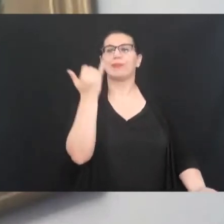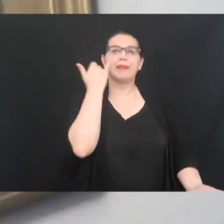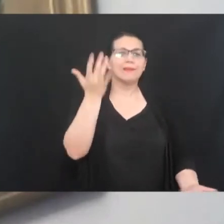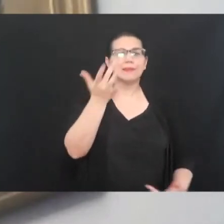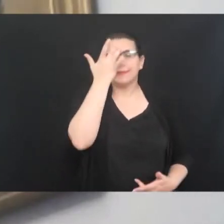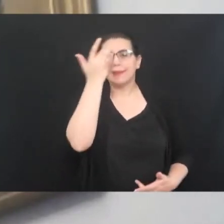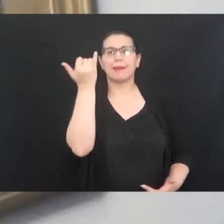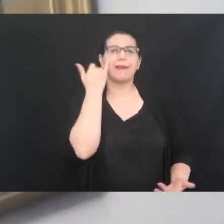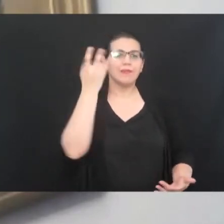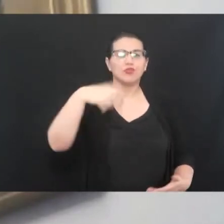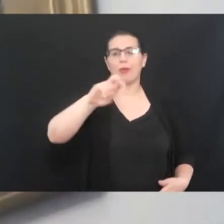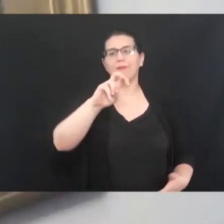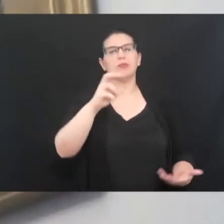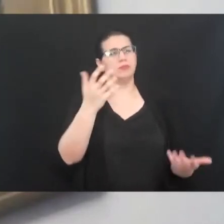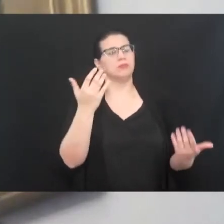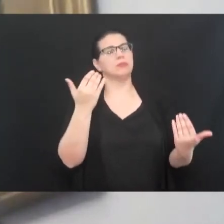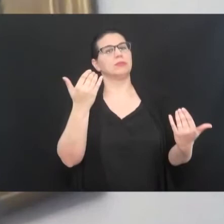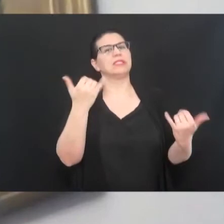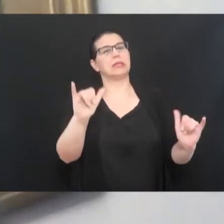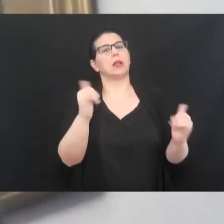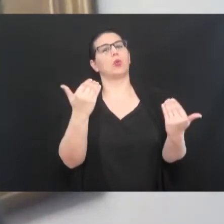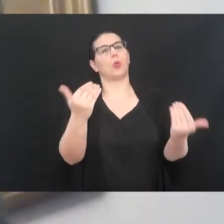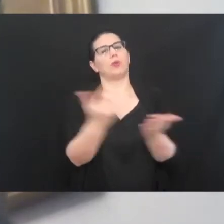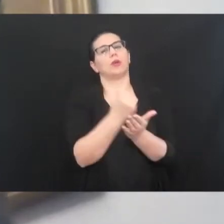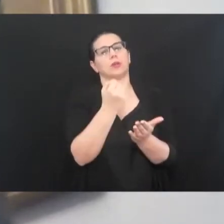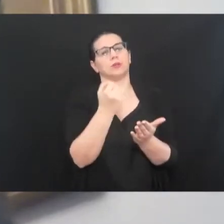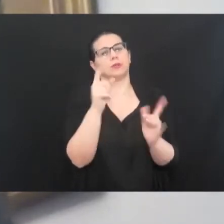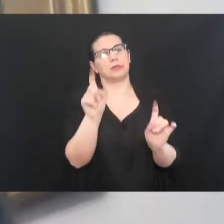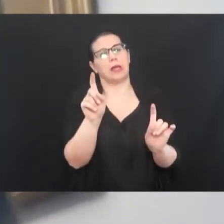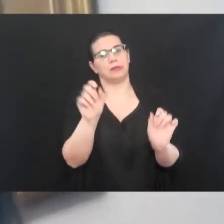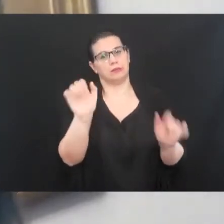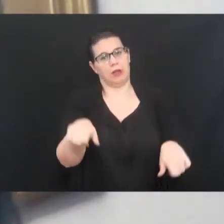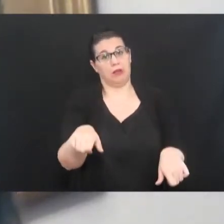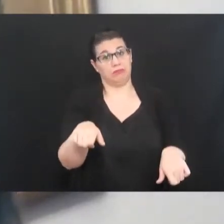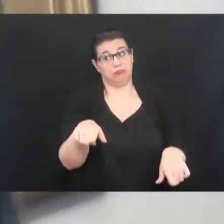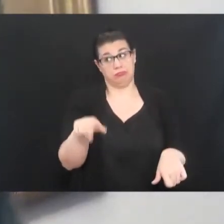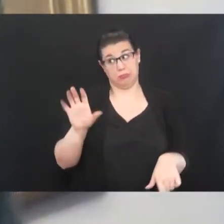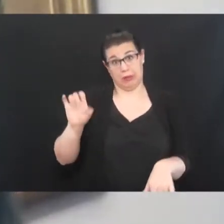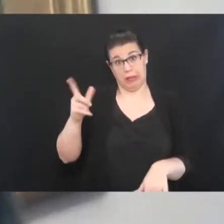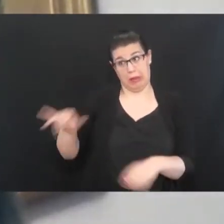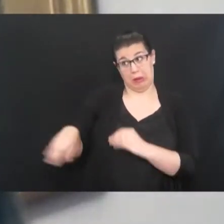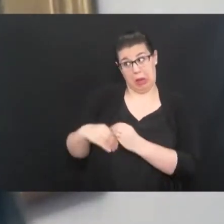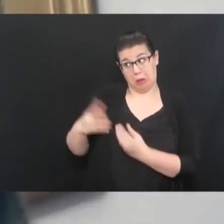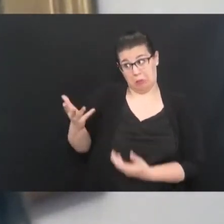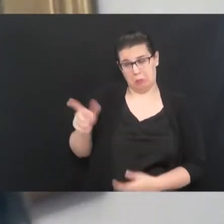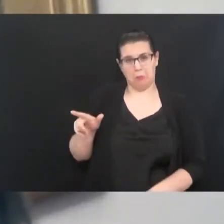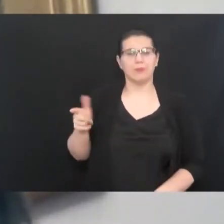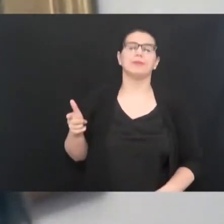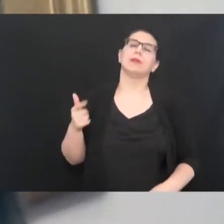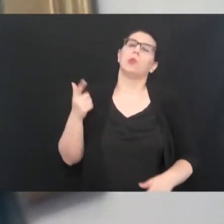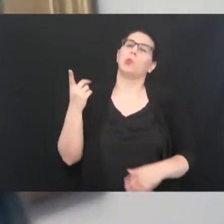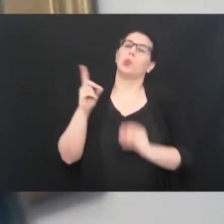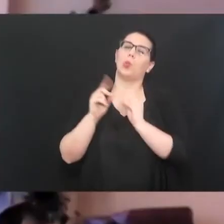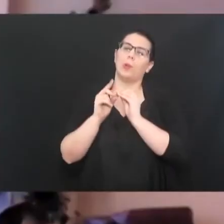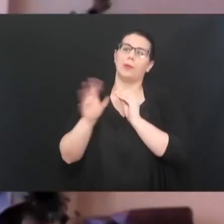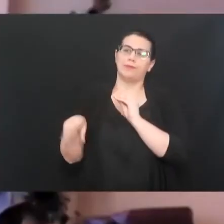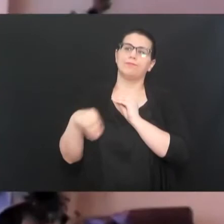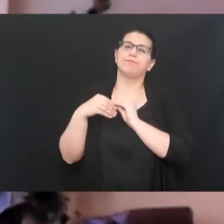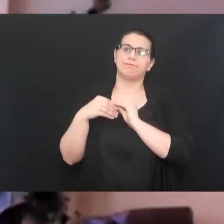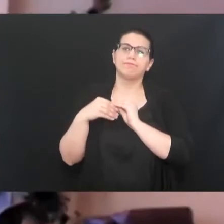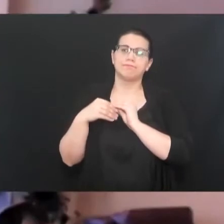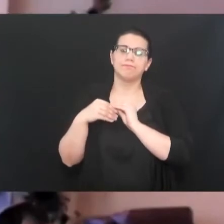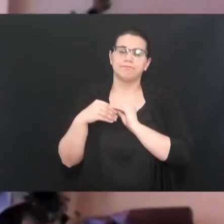traveling or anything like that. But I don't know if Clay has anything to add for that. The only other thing I would say, and thank you,